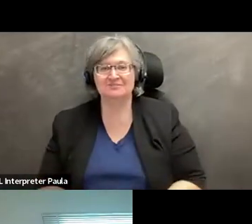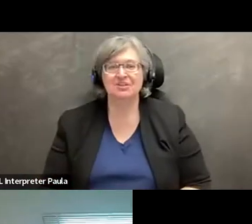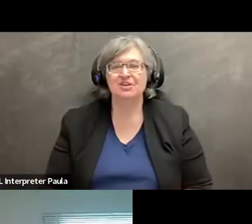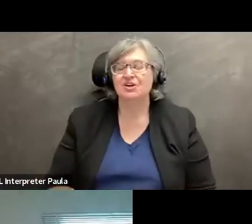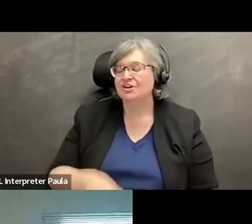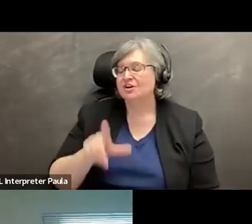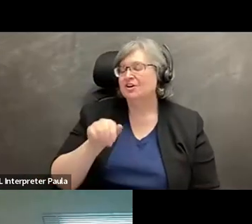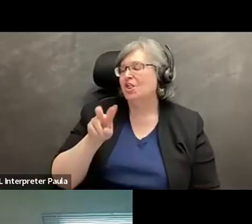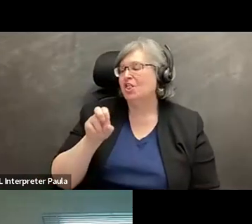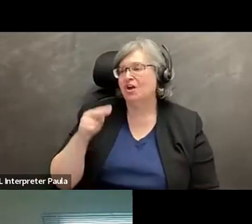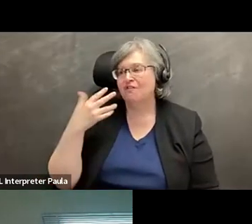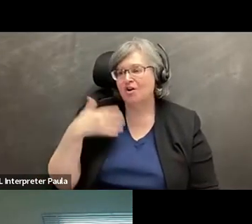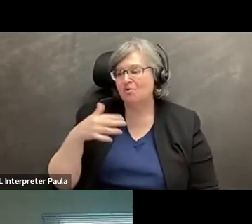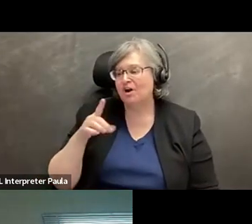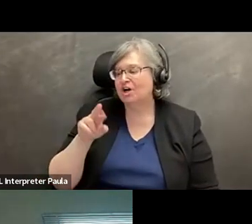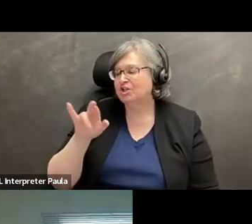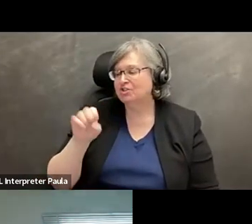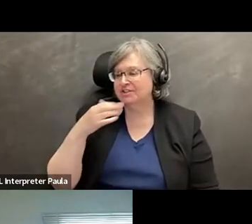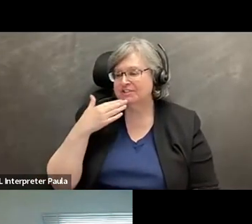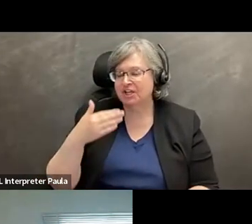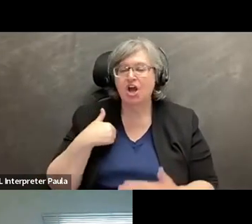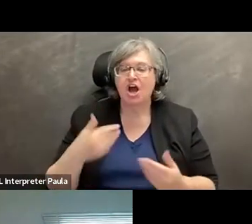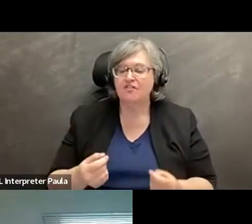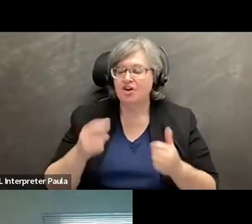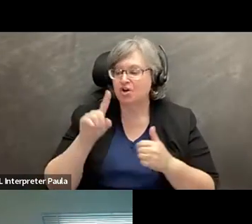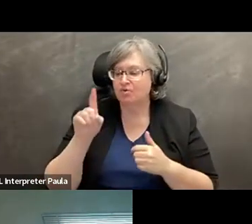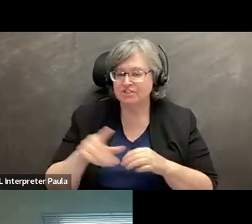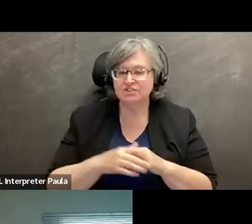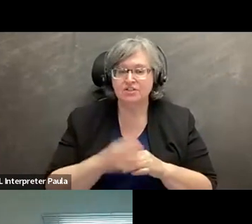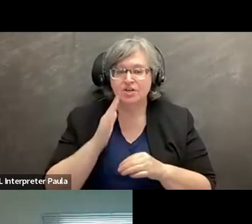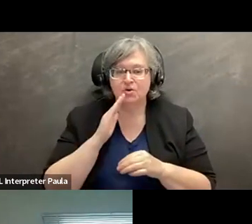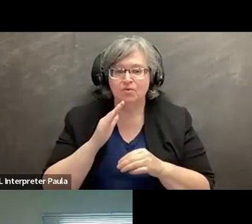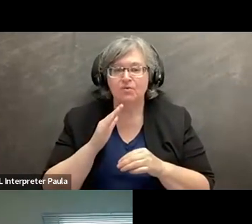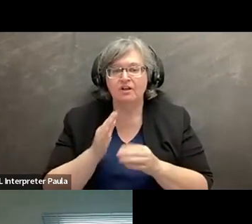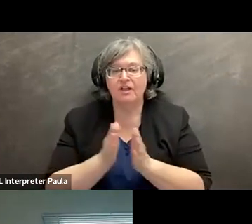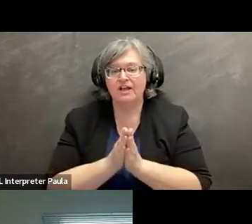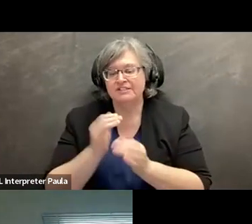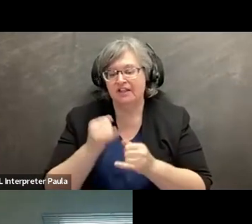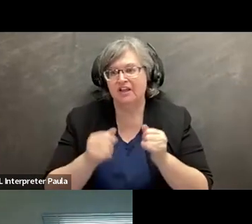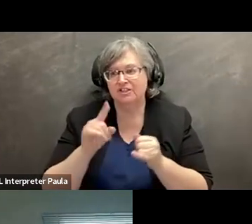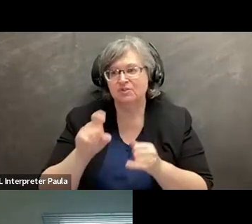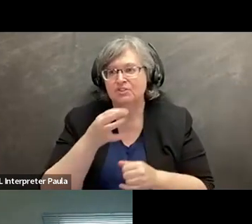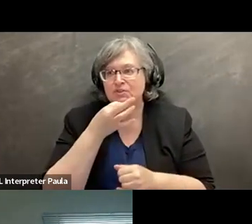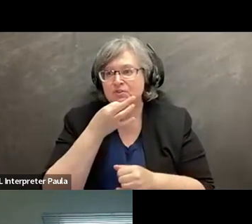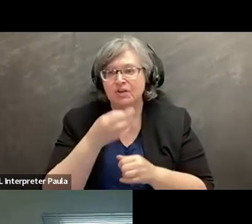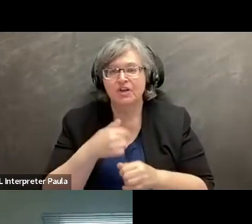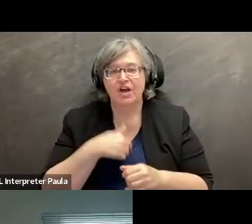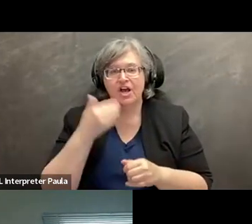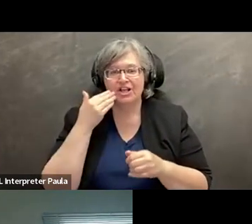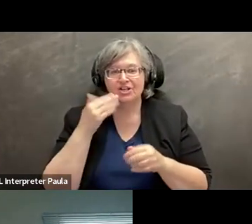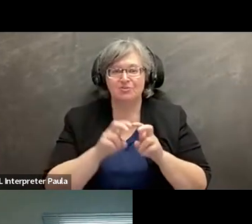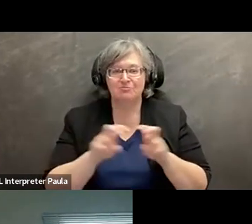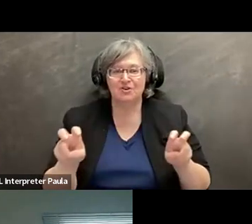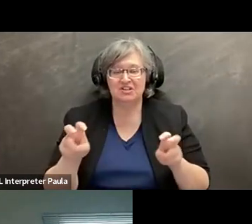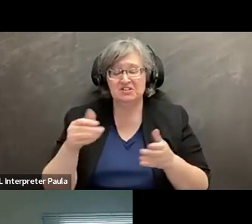Wow, Doris, thank you so much. I just have a quick question, Doris, and we'll get into our last question, as I know our panel is